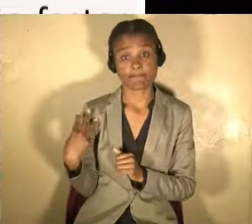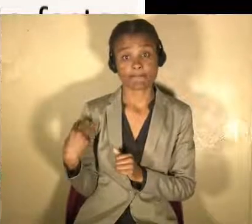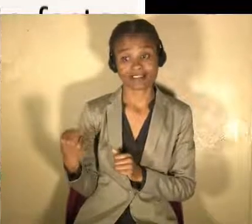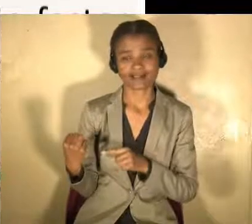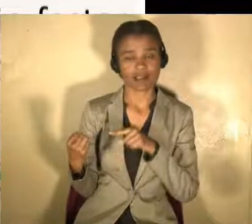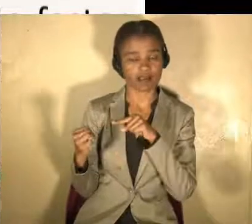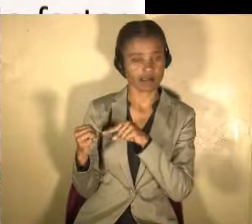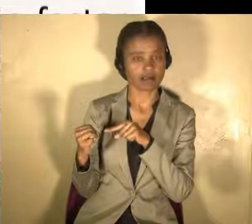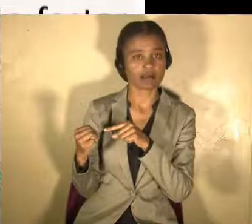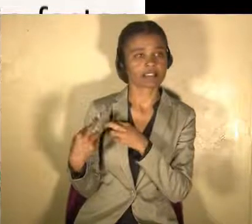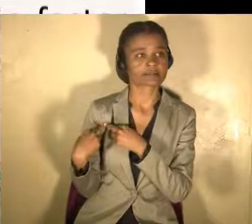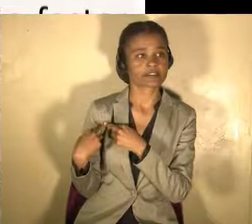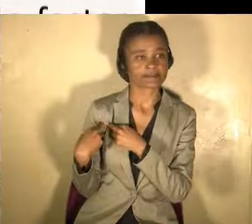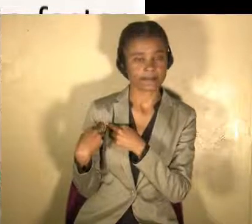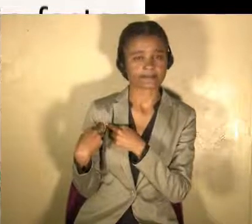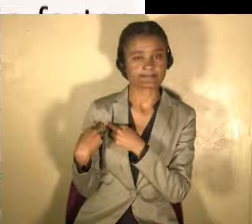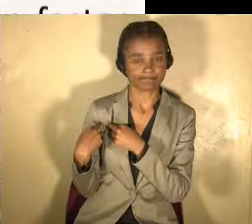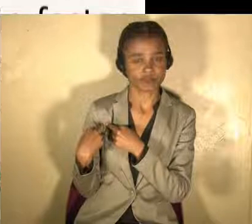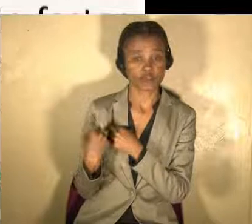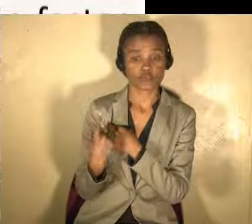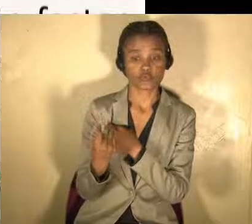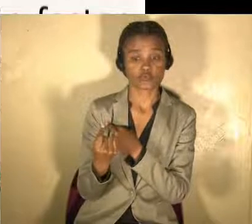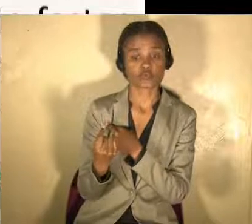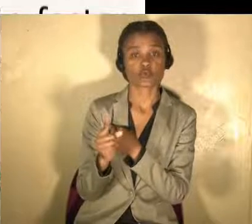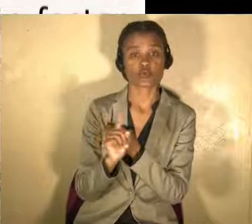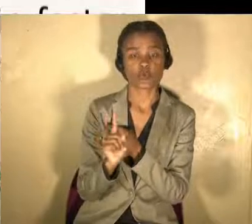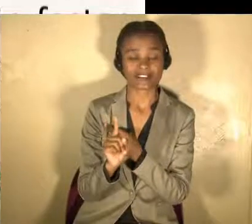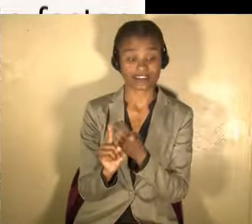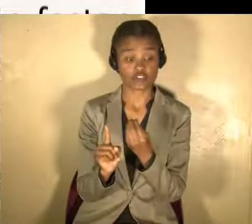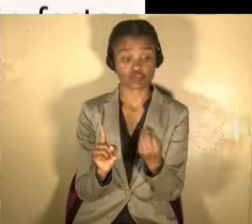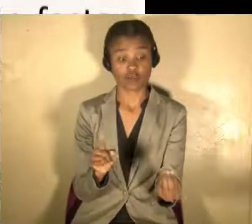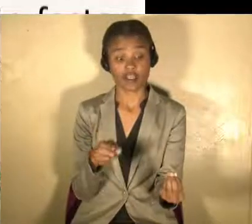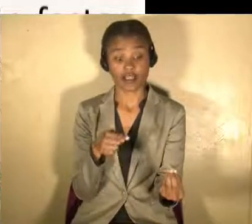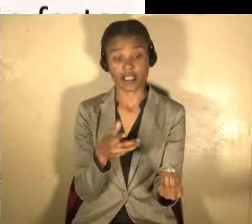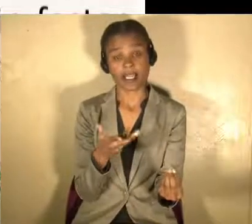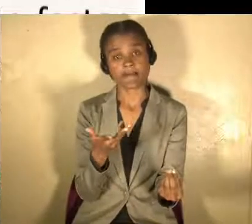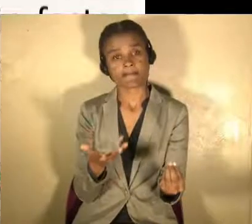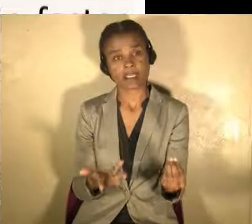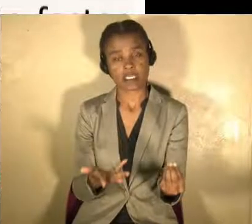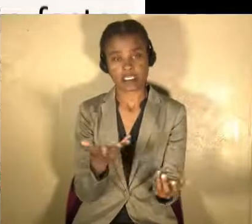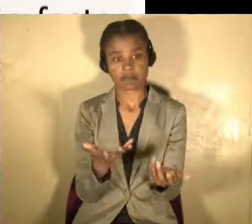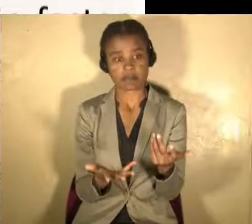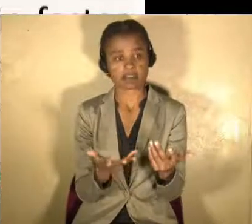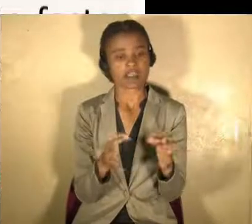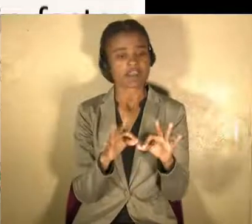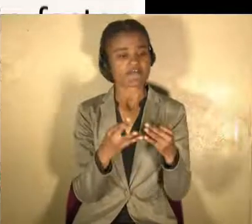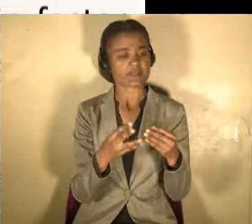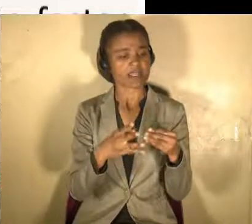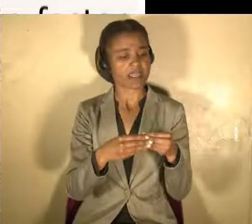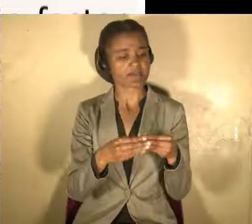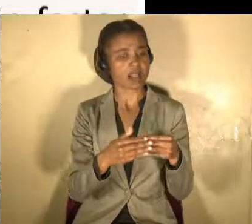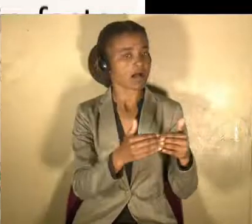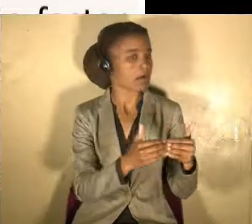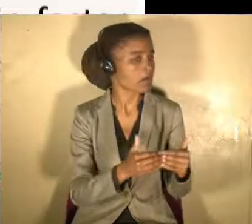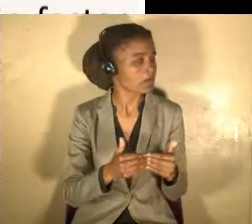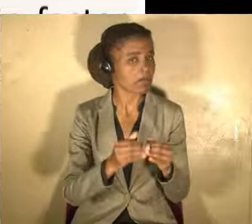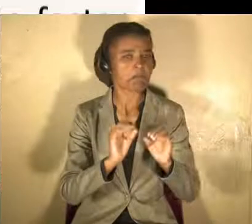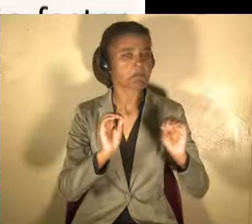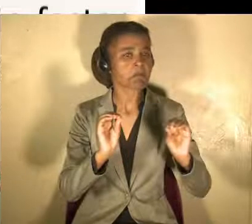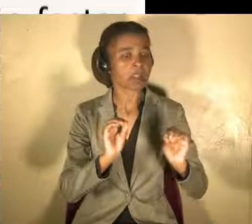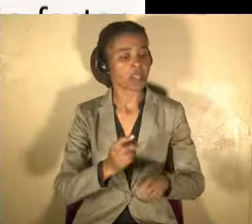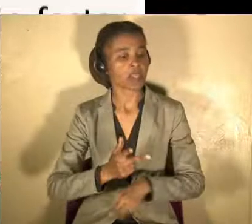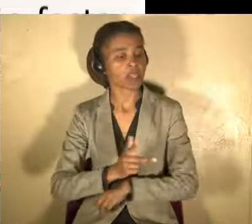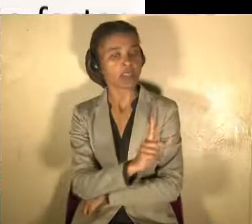regulations for a child who's orphaned or abandoned in the care of a family member, to